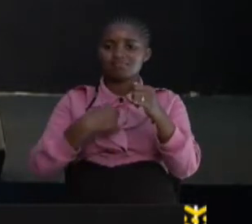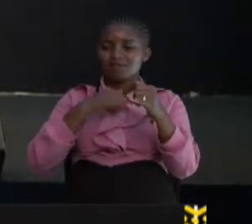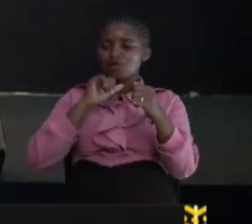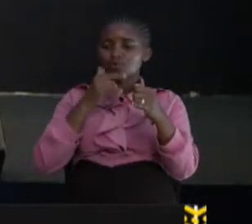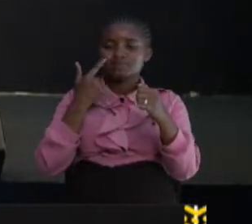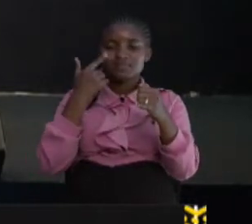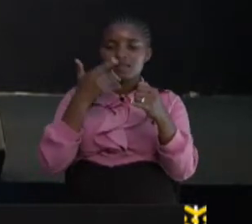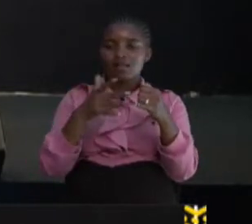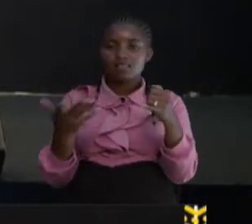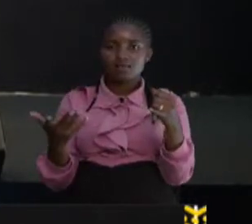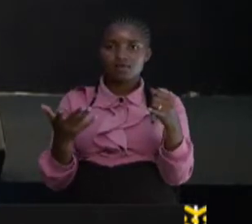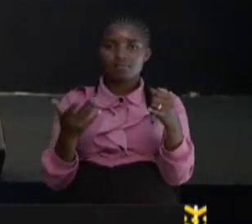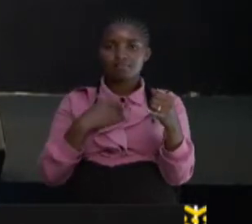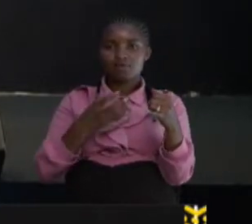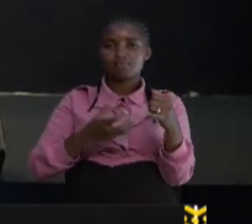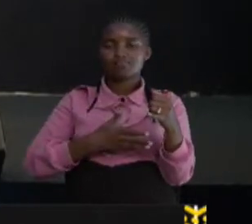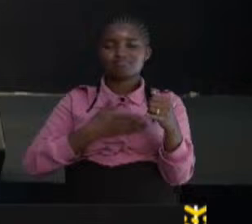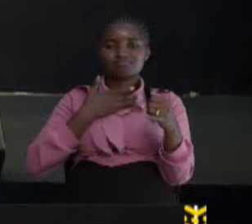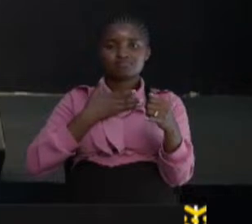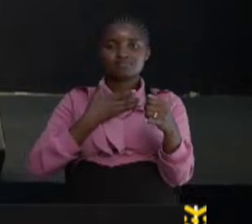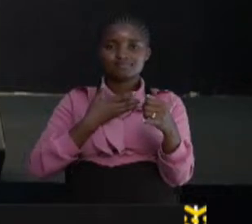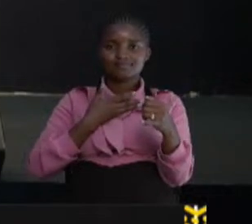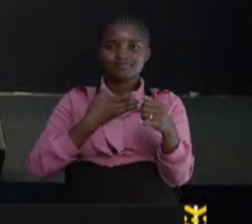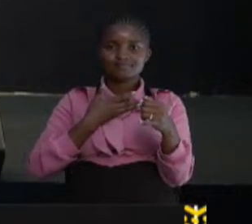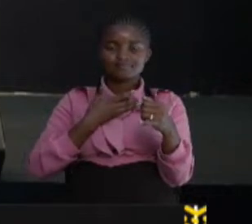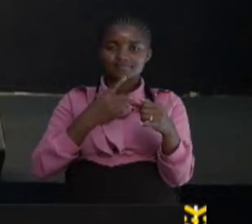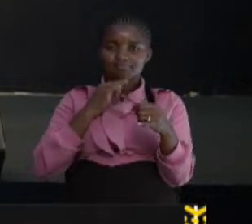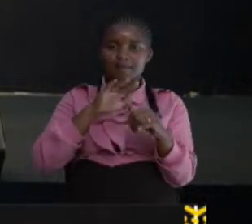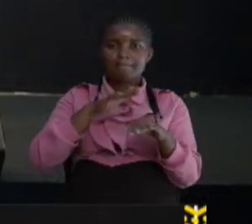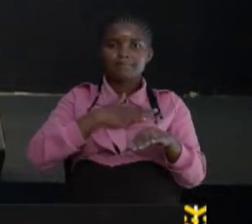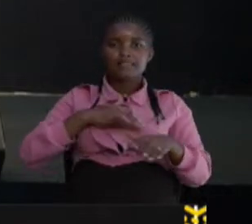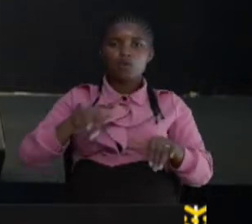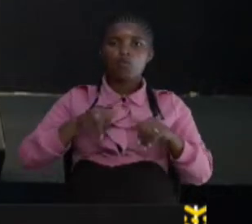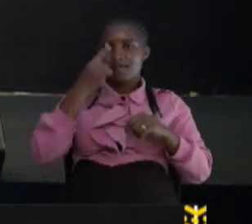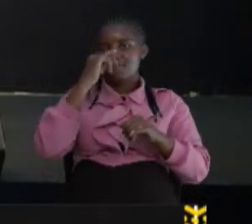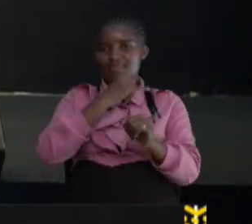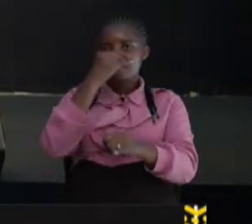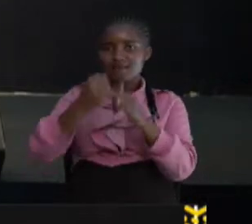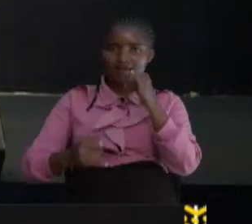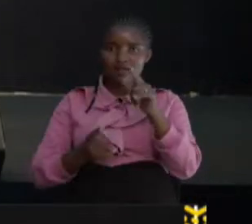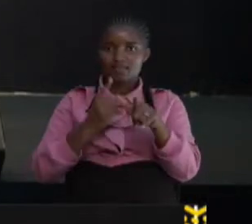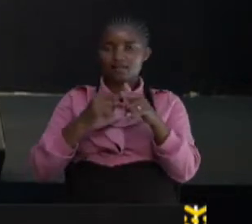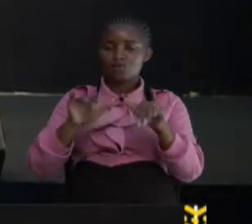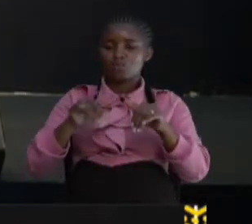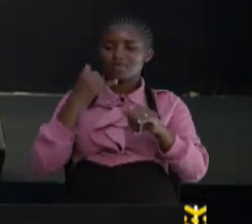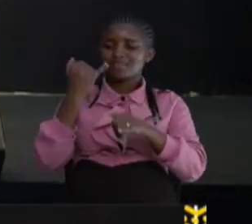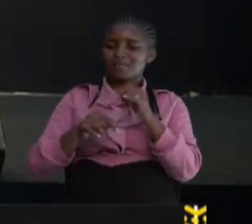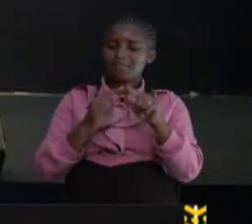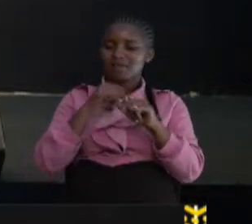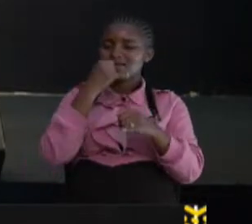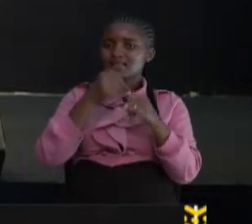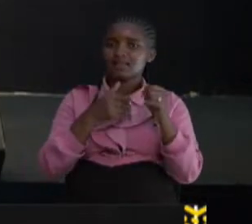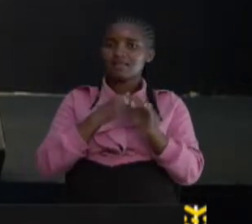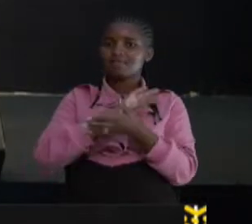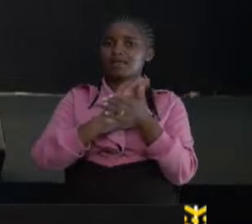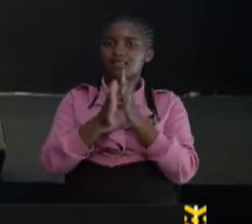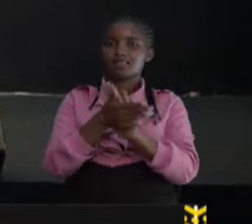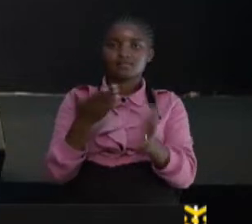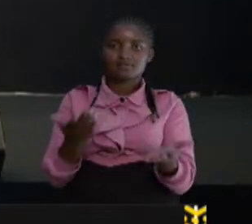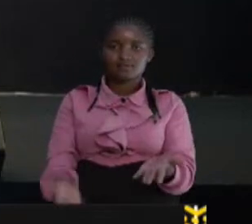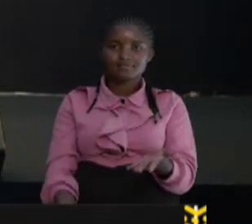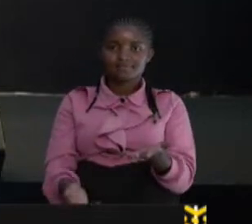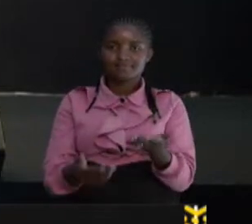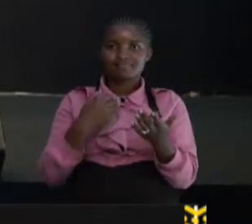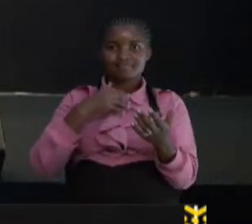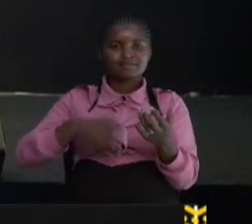see anything. I'll be mad, I'm angry because I've seen a lot of those type of content. So do not tell me that something's going to happen at the